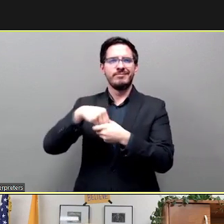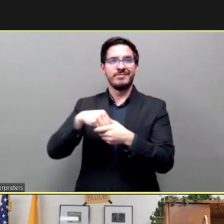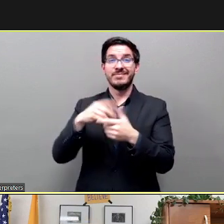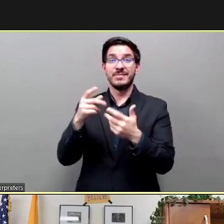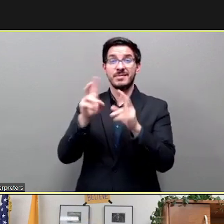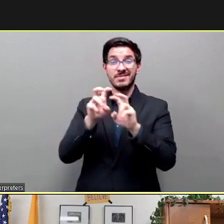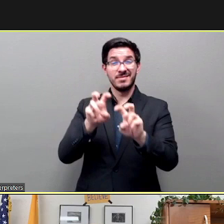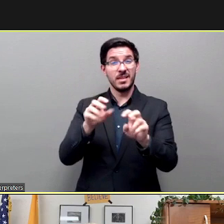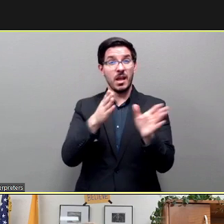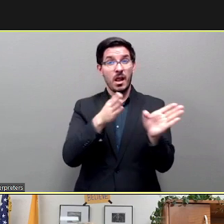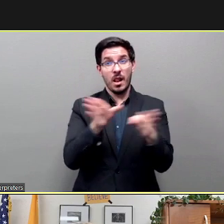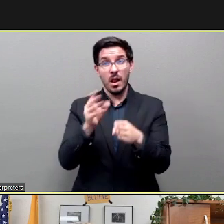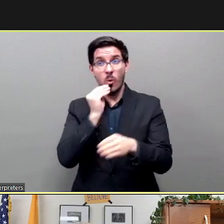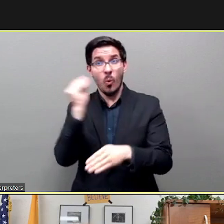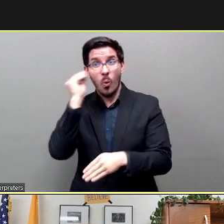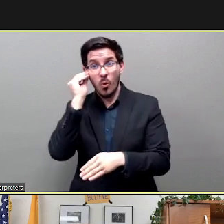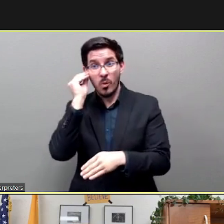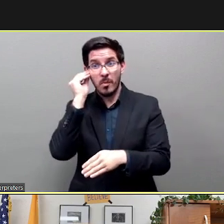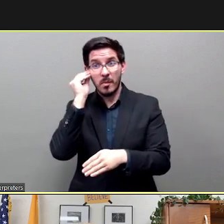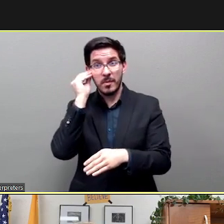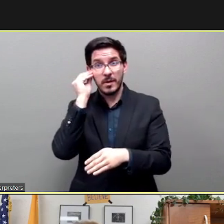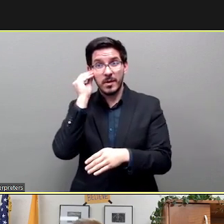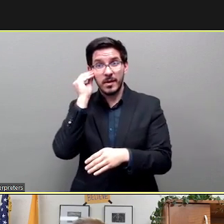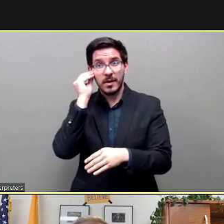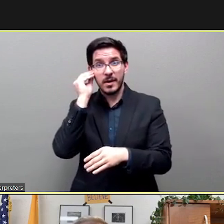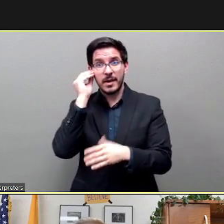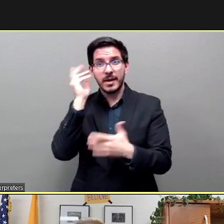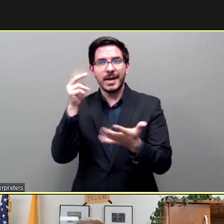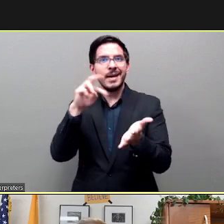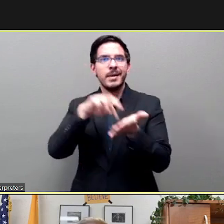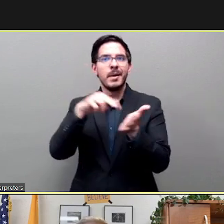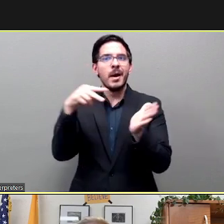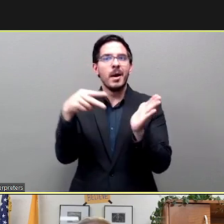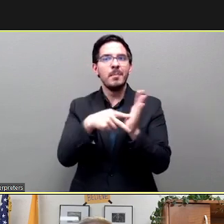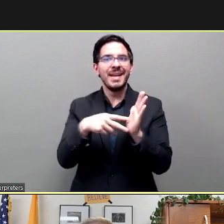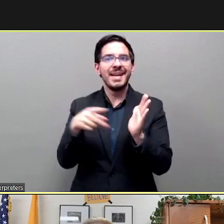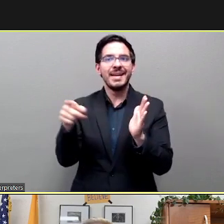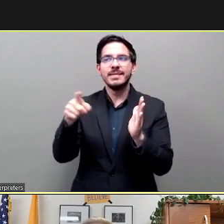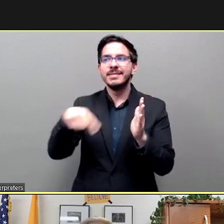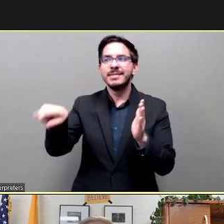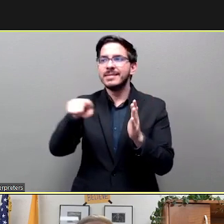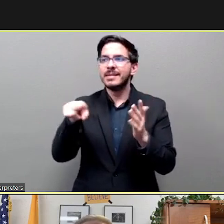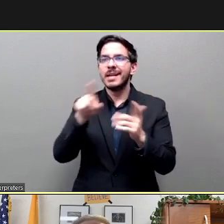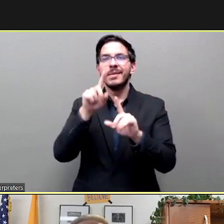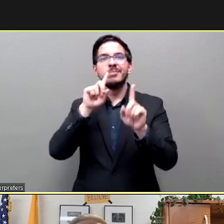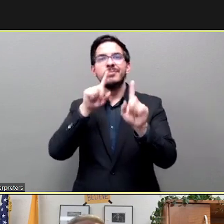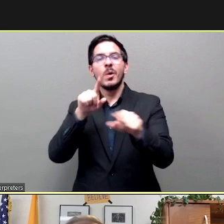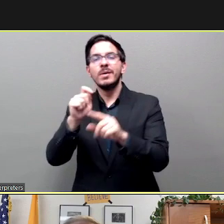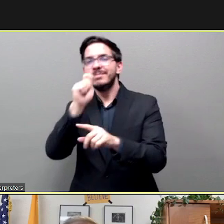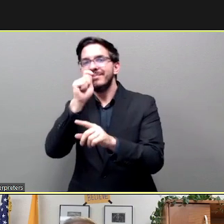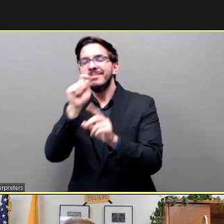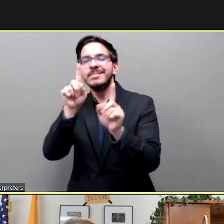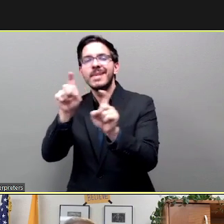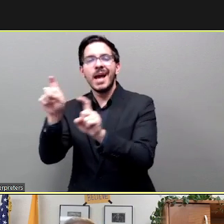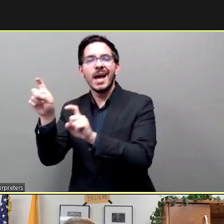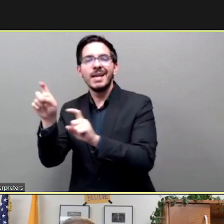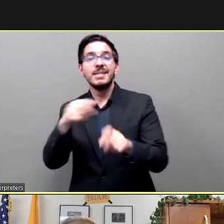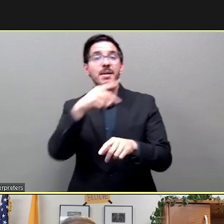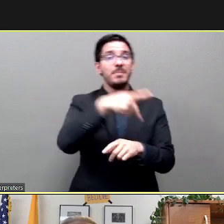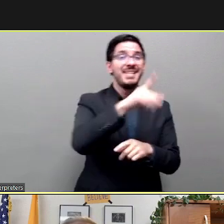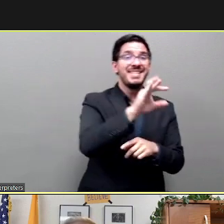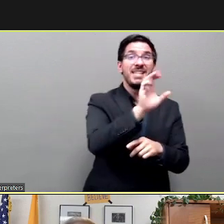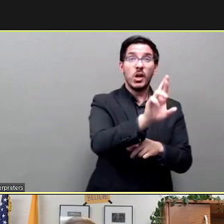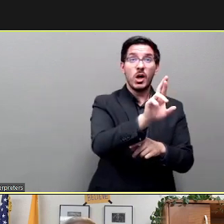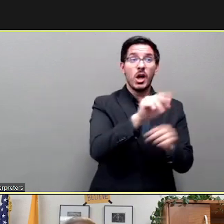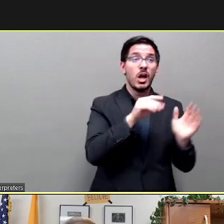really maintain open testing sites for people because the PCR demand has dropped